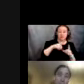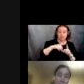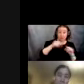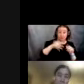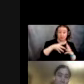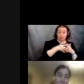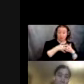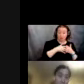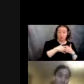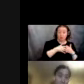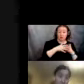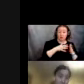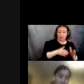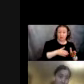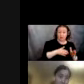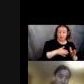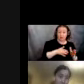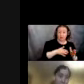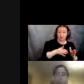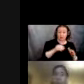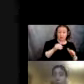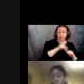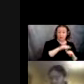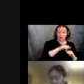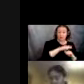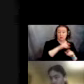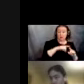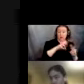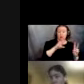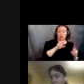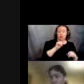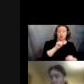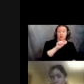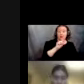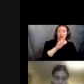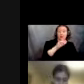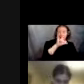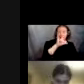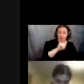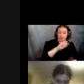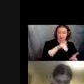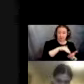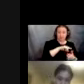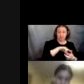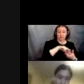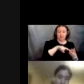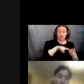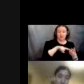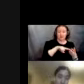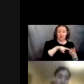to assembly centers and then to the to the 10 incarceration camps. Alaska